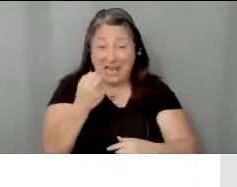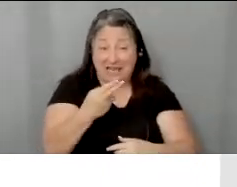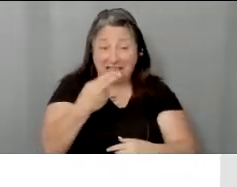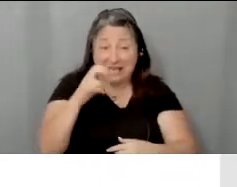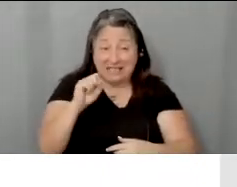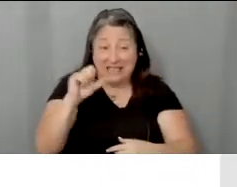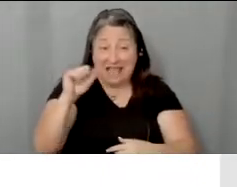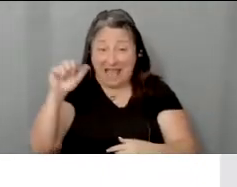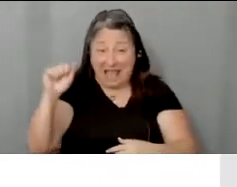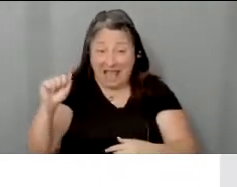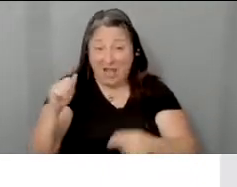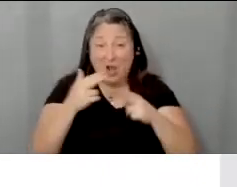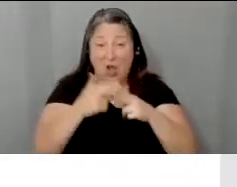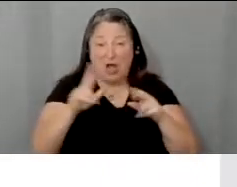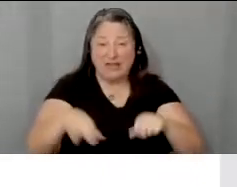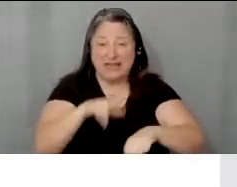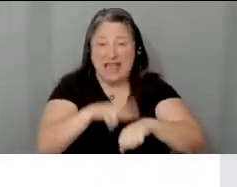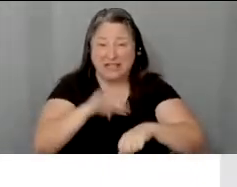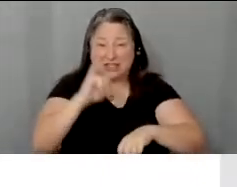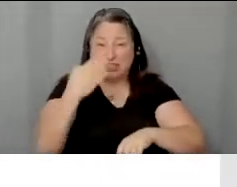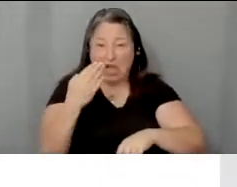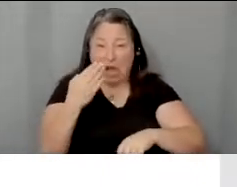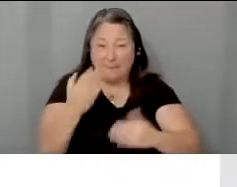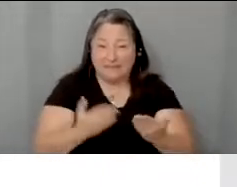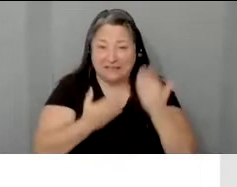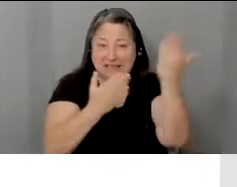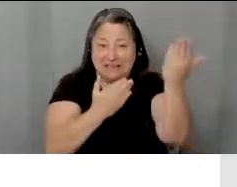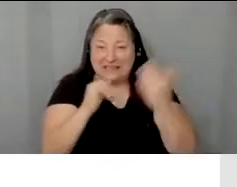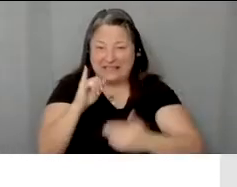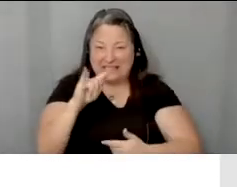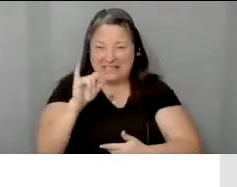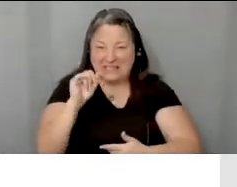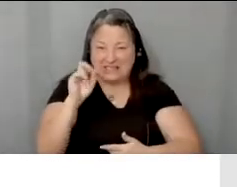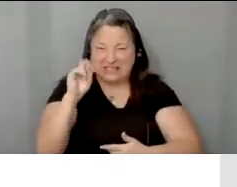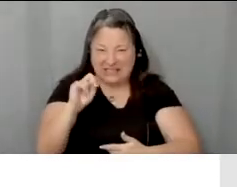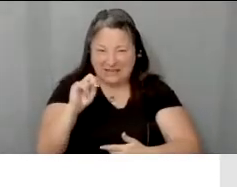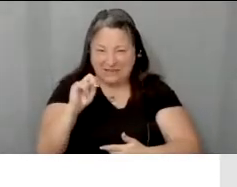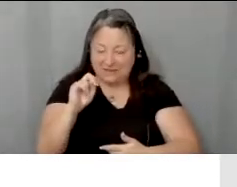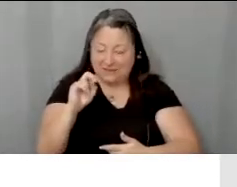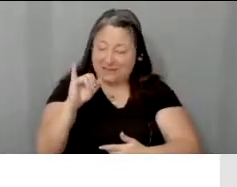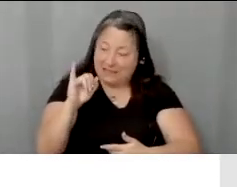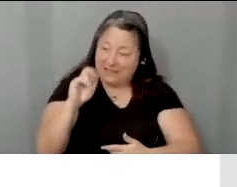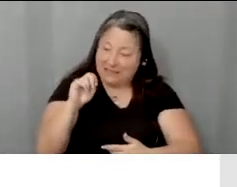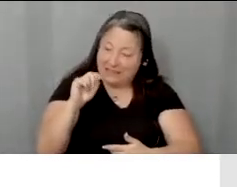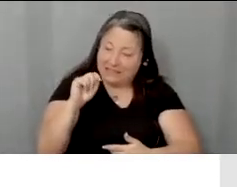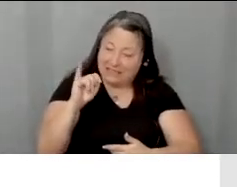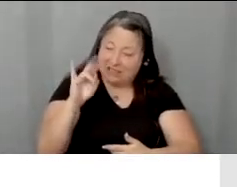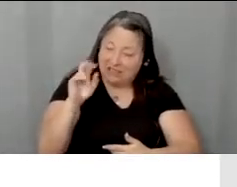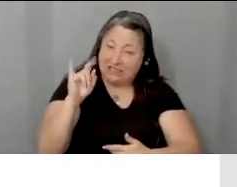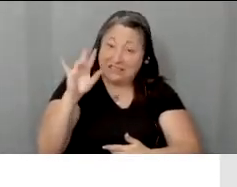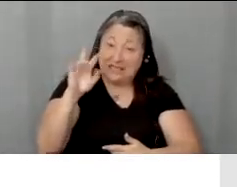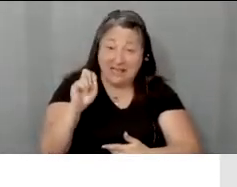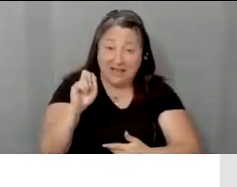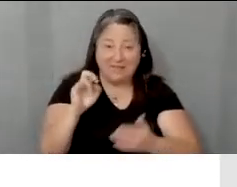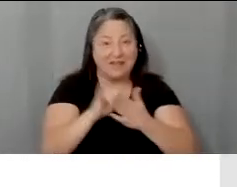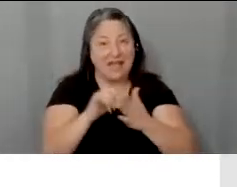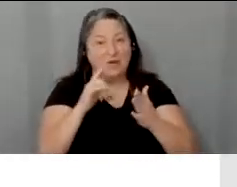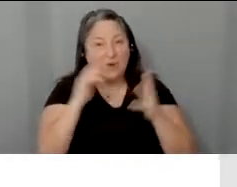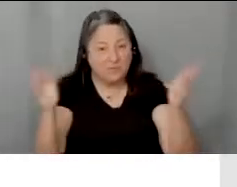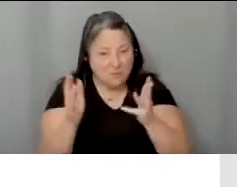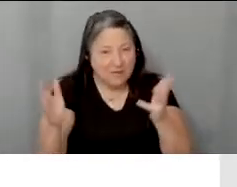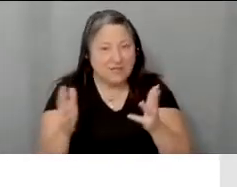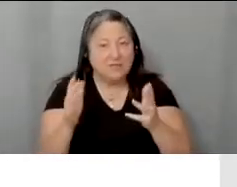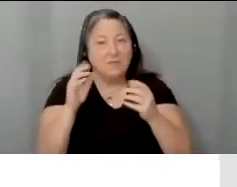Jobs Initiative. And this is where we're really going to try to start pushing these supports more broadly into communities that don't have them already built into